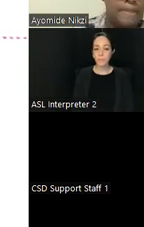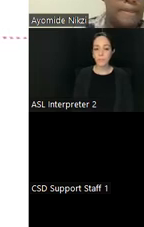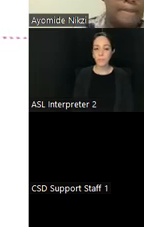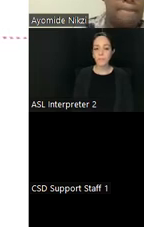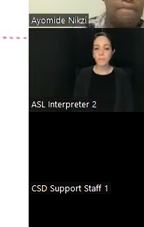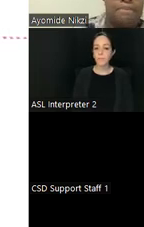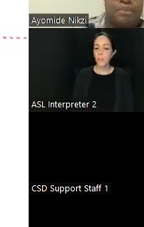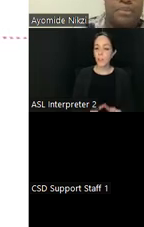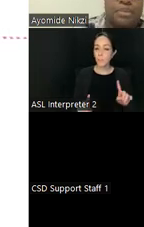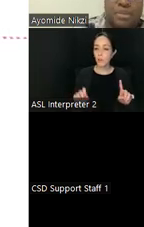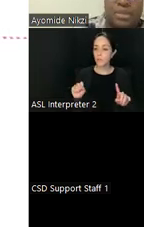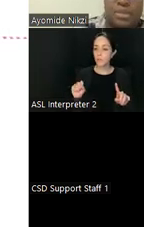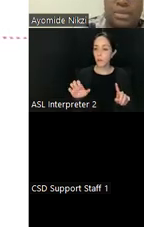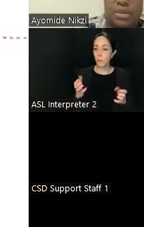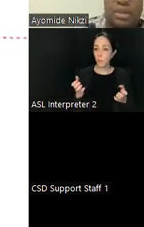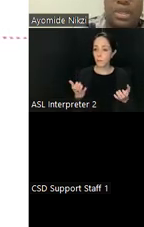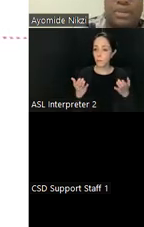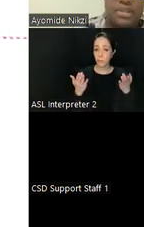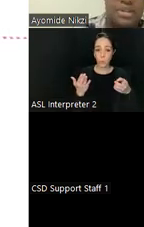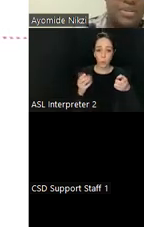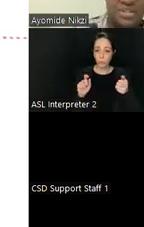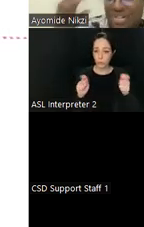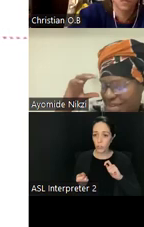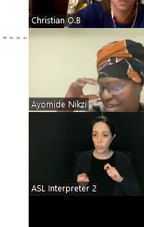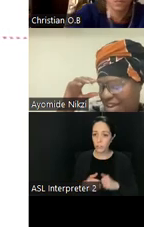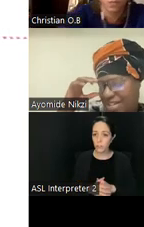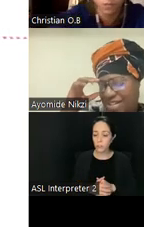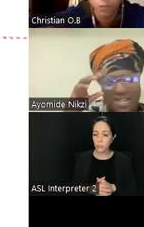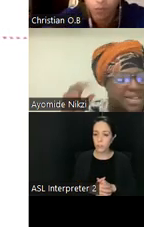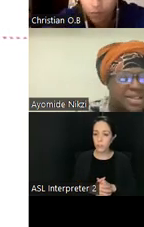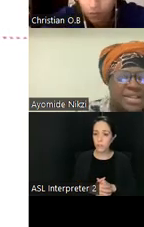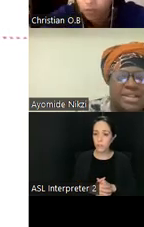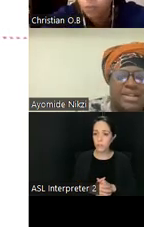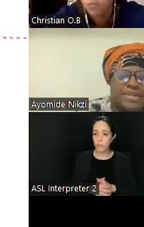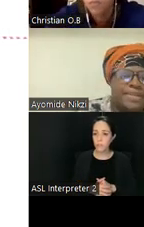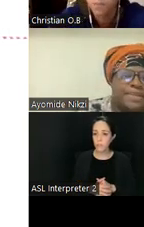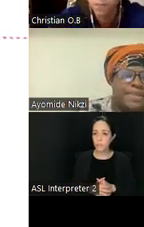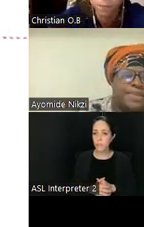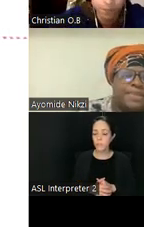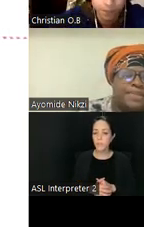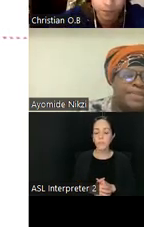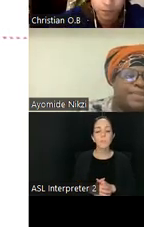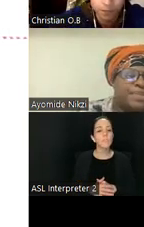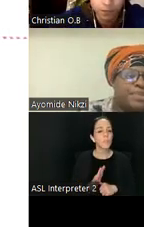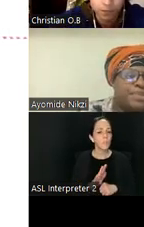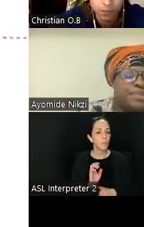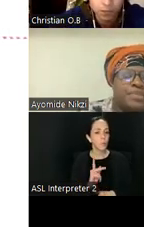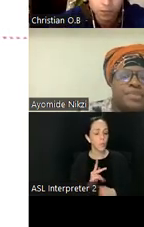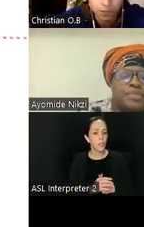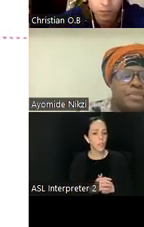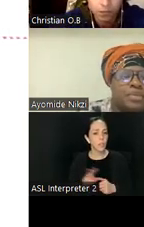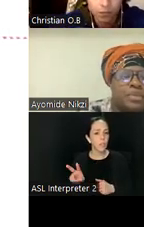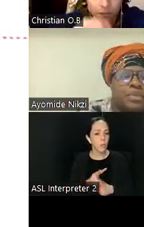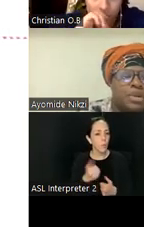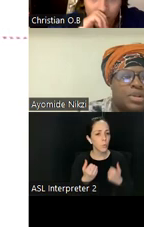Would a member of the subcommittee like to propose doing that change? Yeah, that's what I was just about to ask. So are we on, which one are we